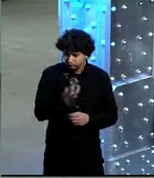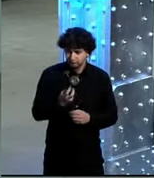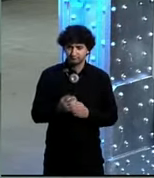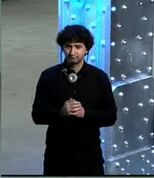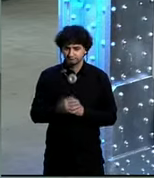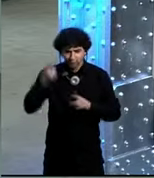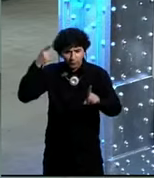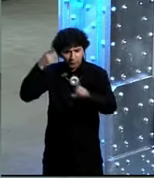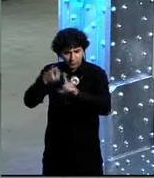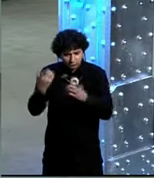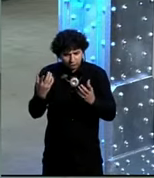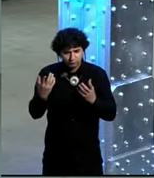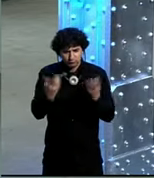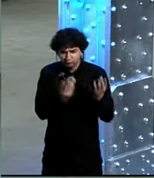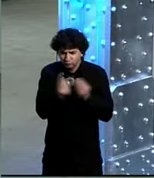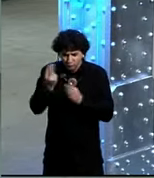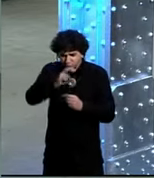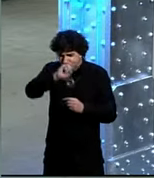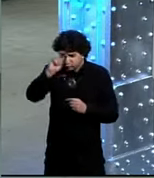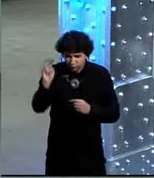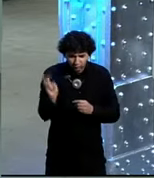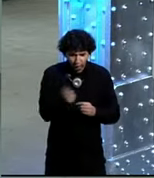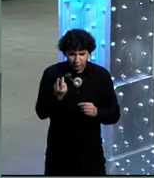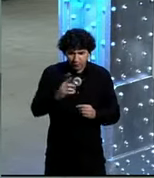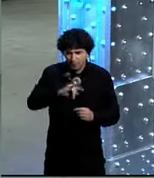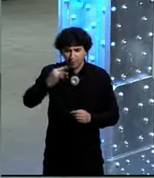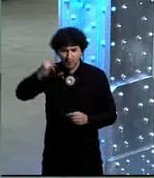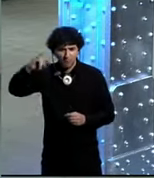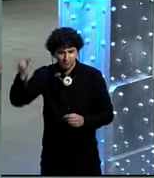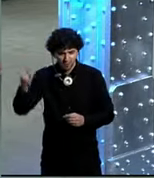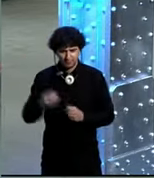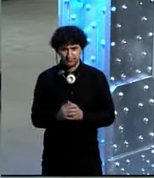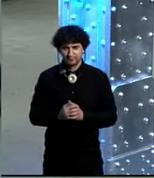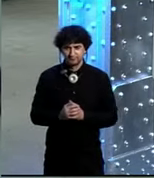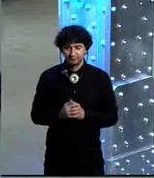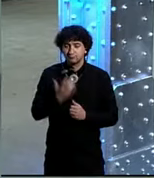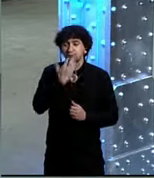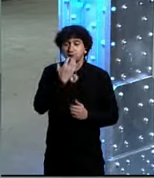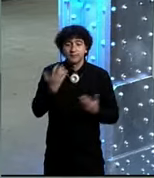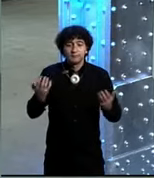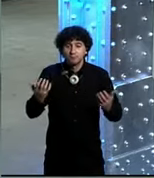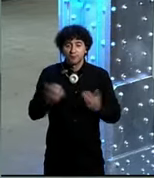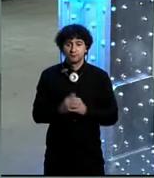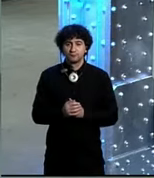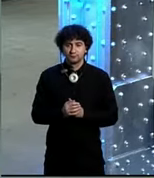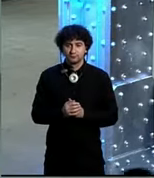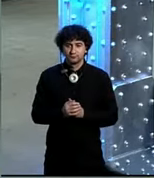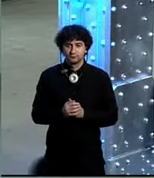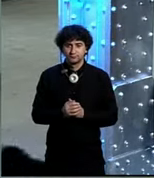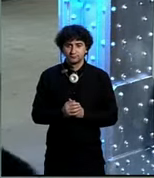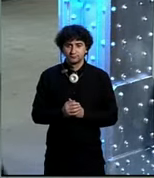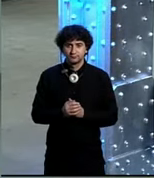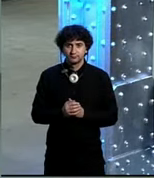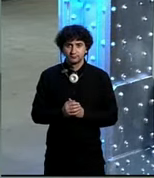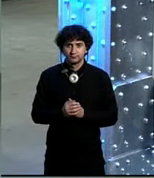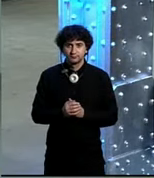then multiply exponentially. We can't be sure that the audience travels the route that we want them to travel. We can't be sure that they